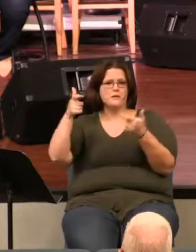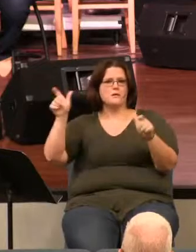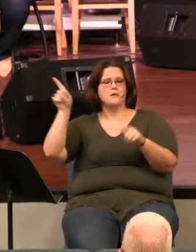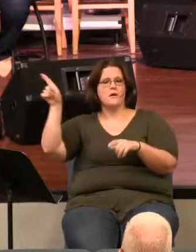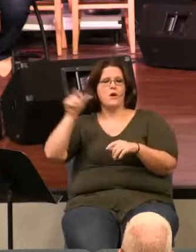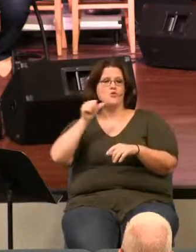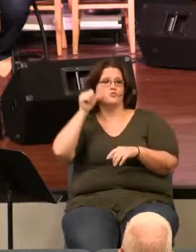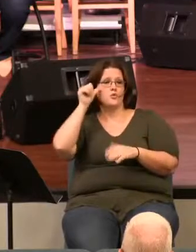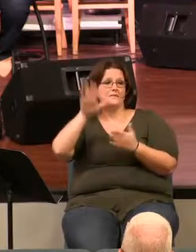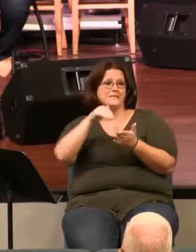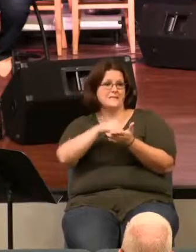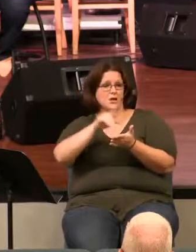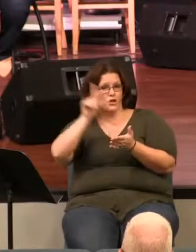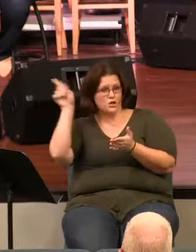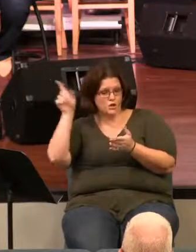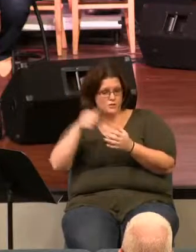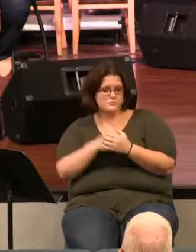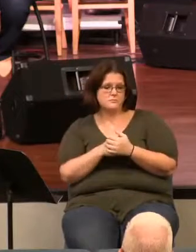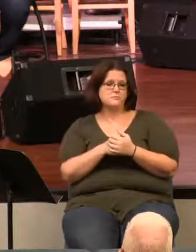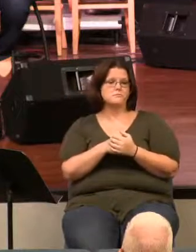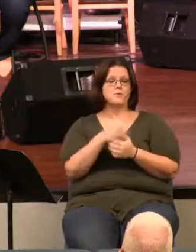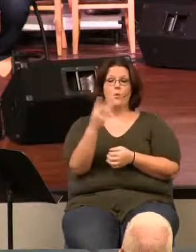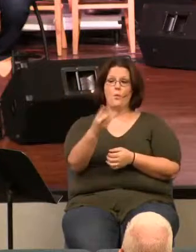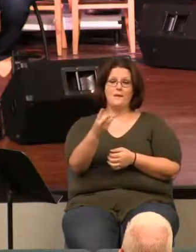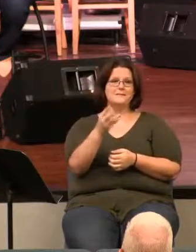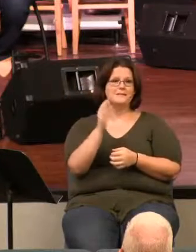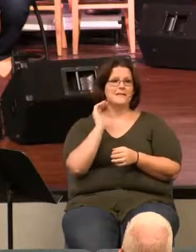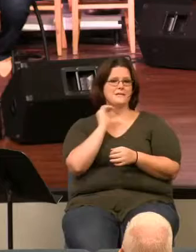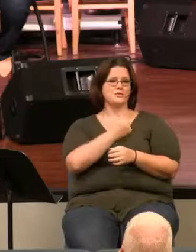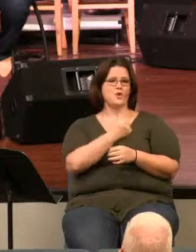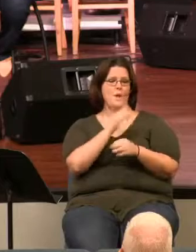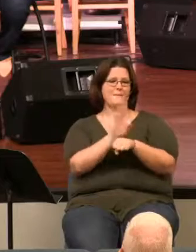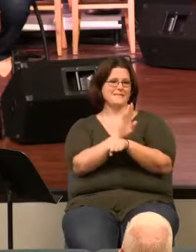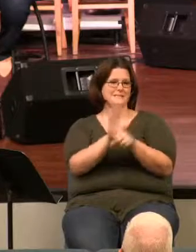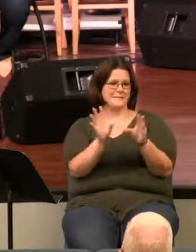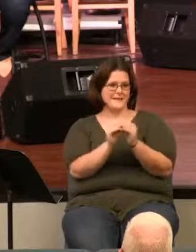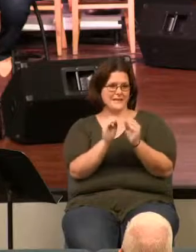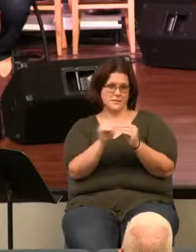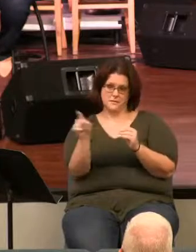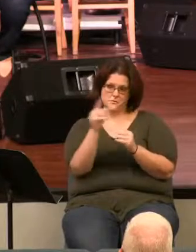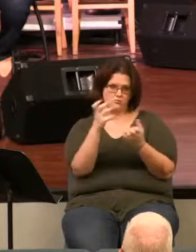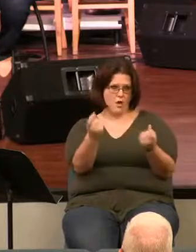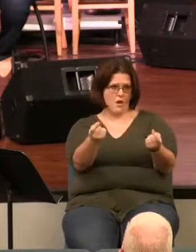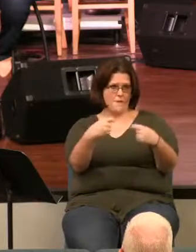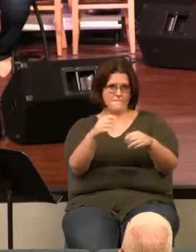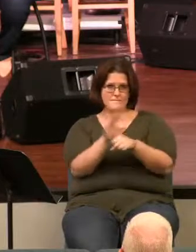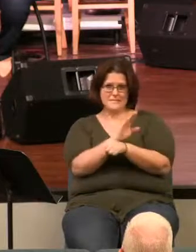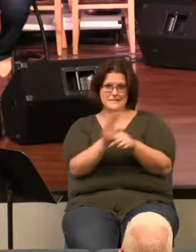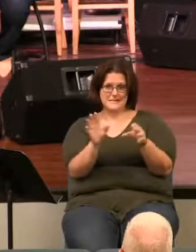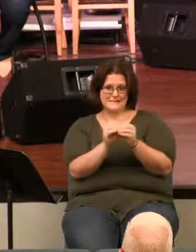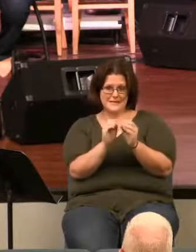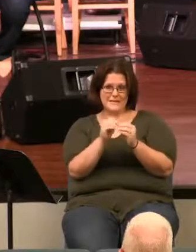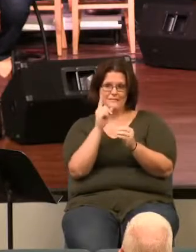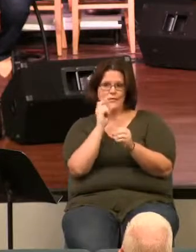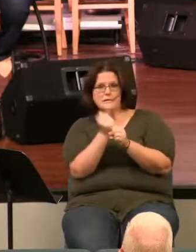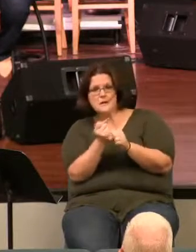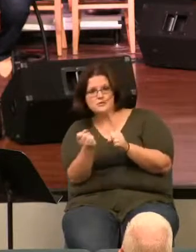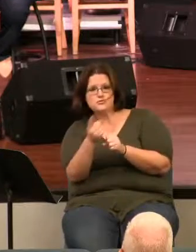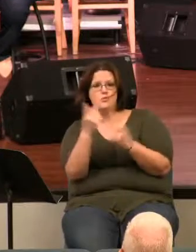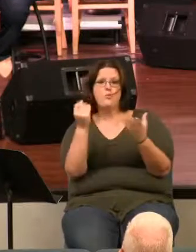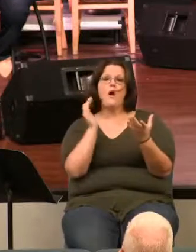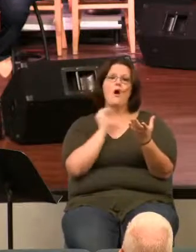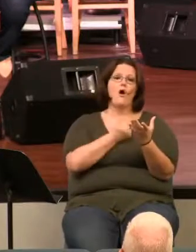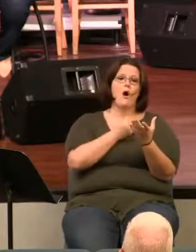can sign up for that. This coming Wednesday is our annual Our Heavenly Father's Business Meeting. If you're interested in what our faith budget for next year, that